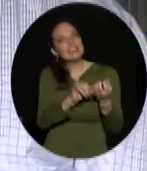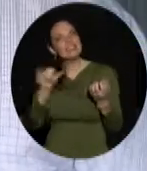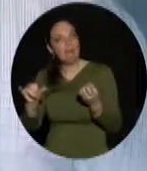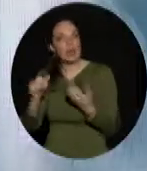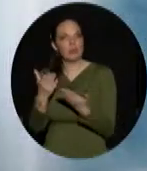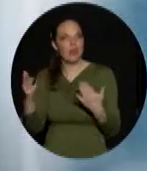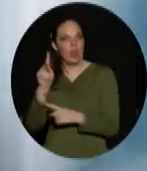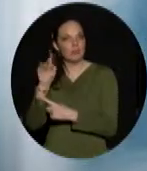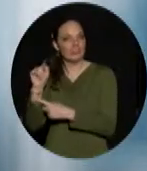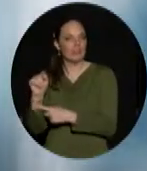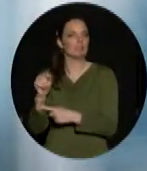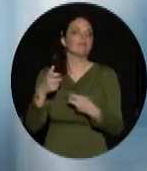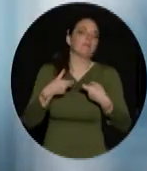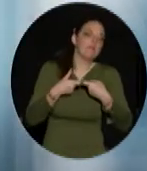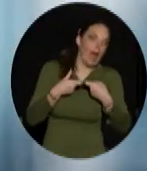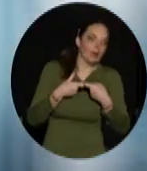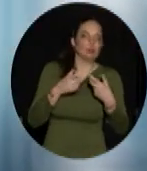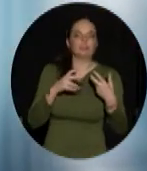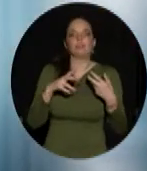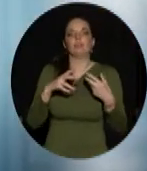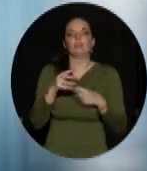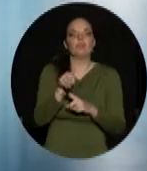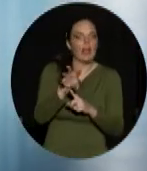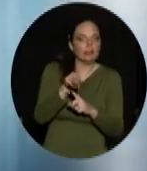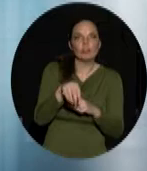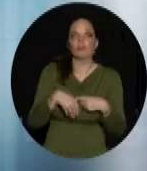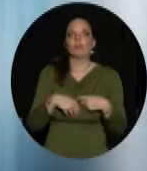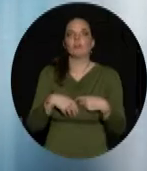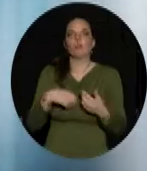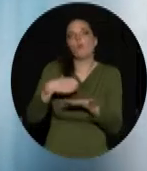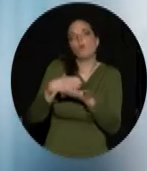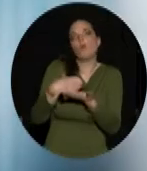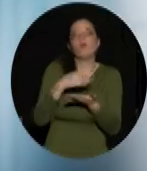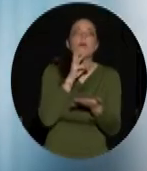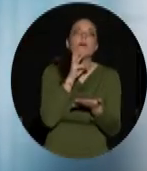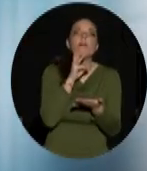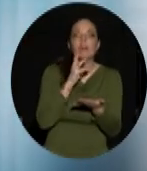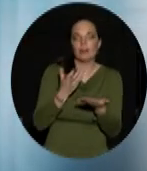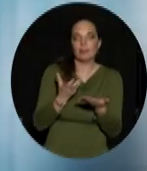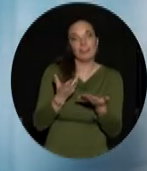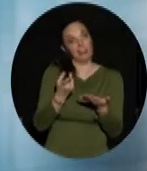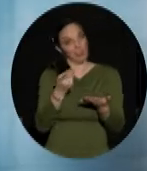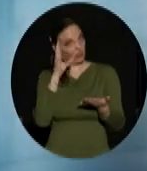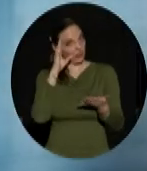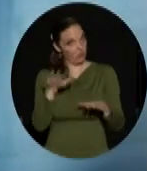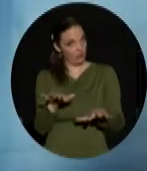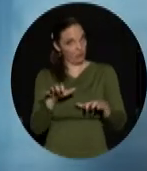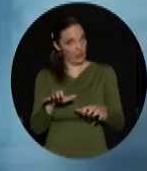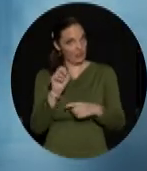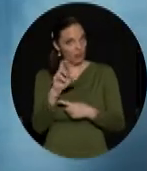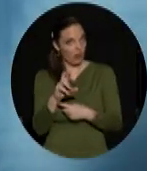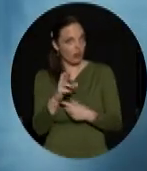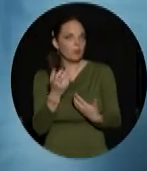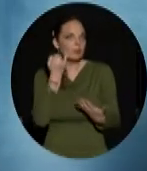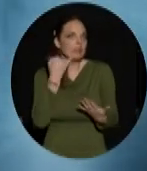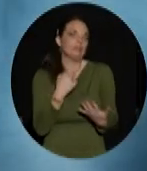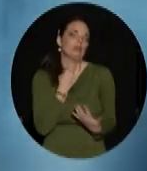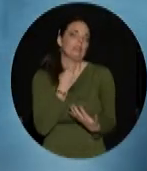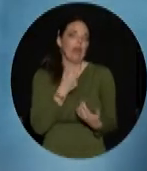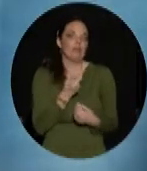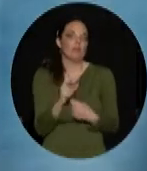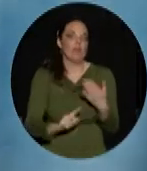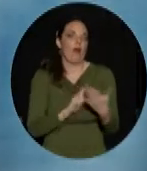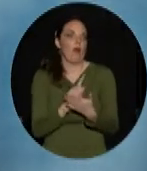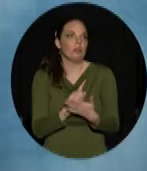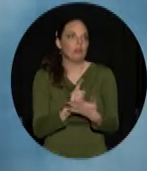car, things like batteries and power sources, flashlights, bottled water. It may freeze in your car this time of year, but if you're stuck in your car for a few